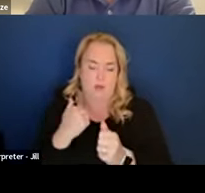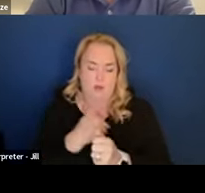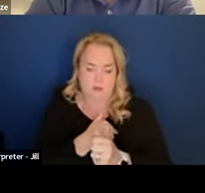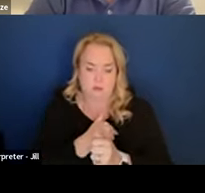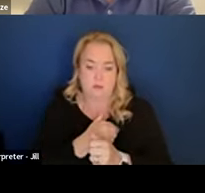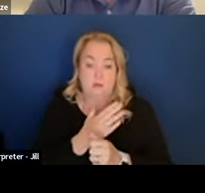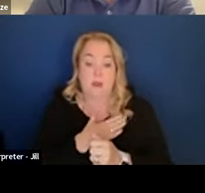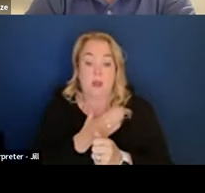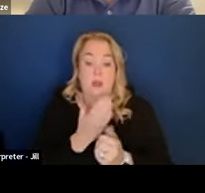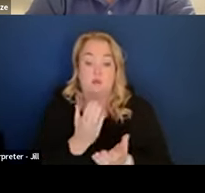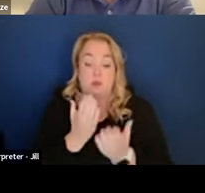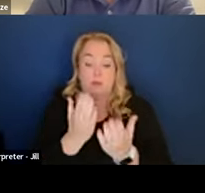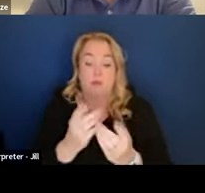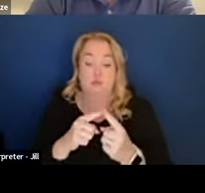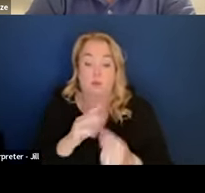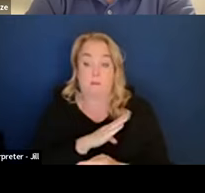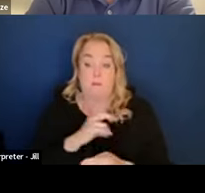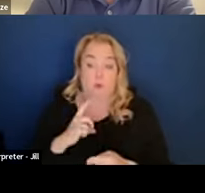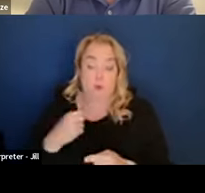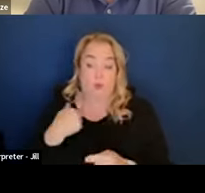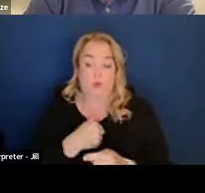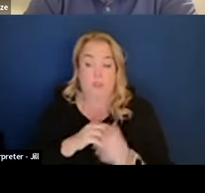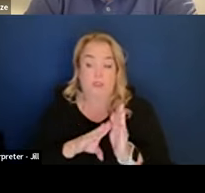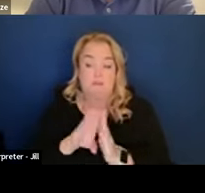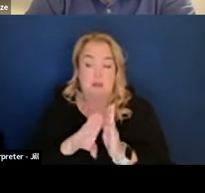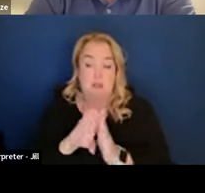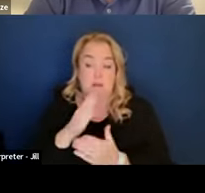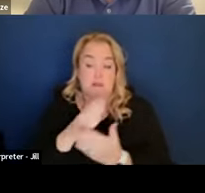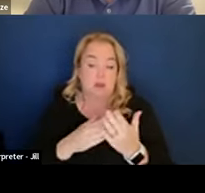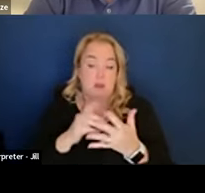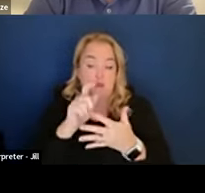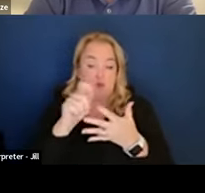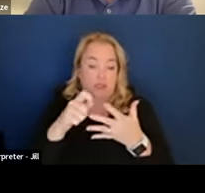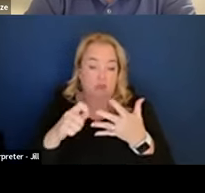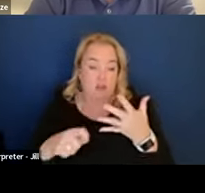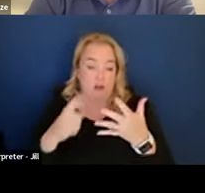so my recommendation to the board is that we develop some sort of criteria of